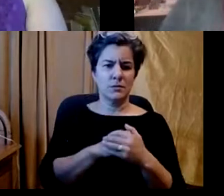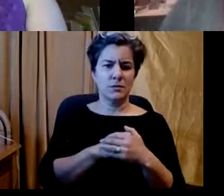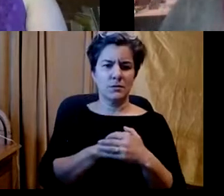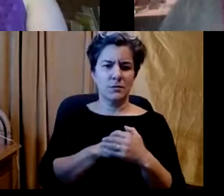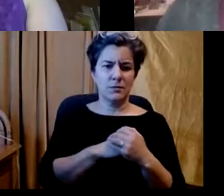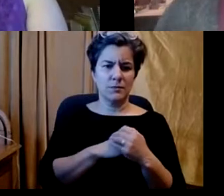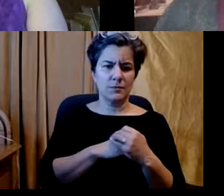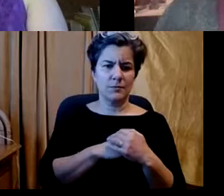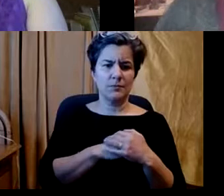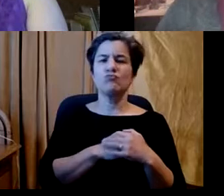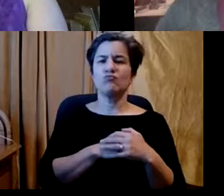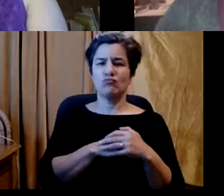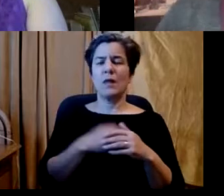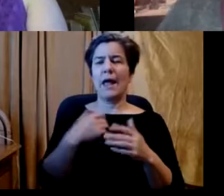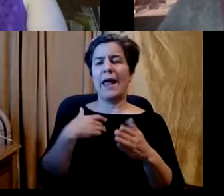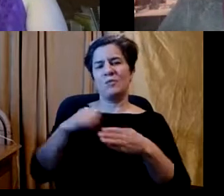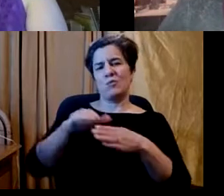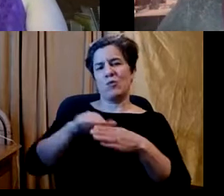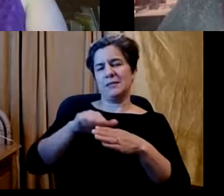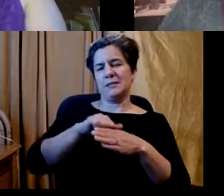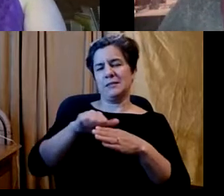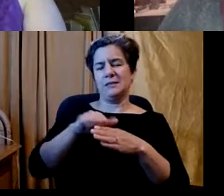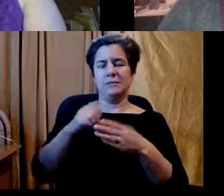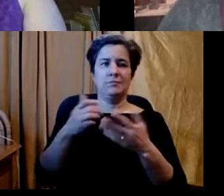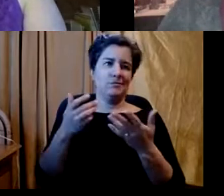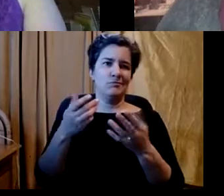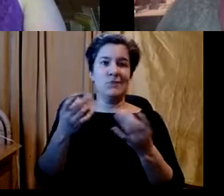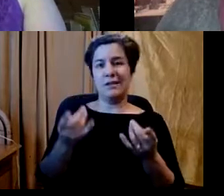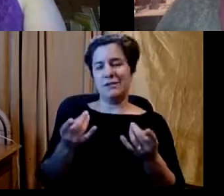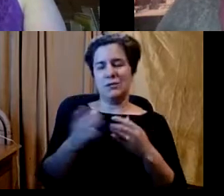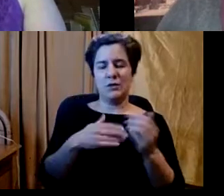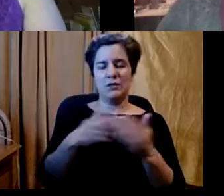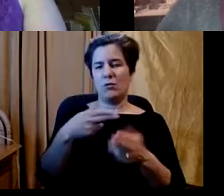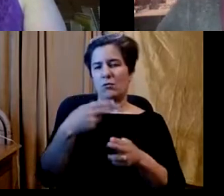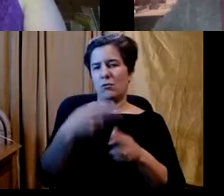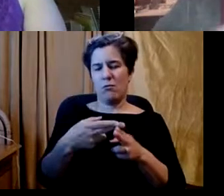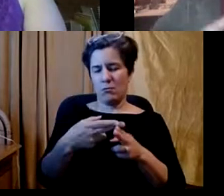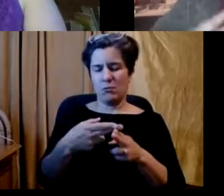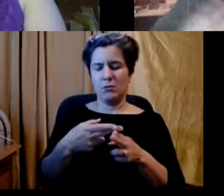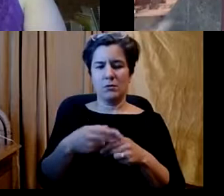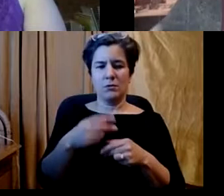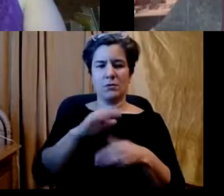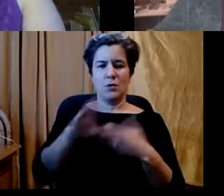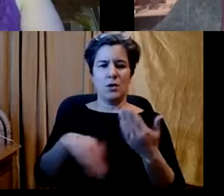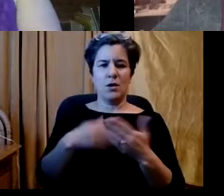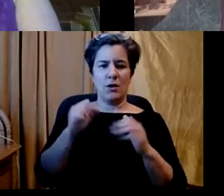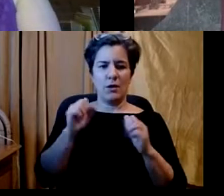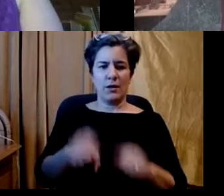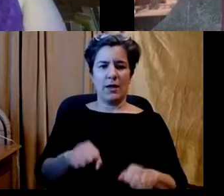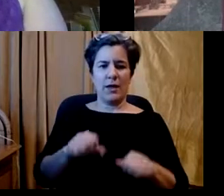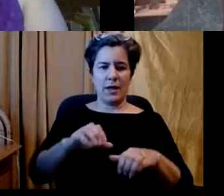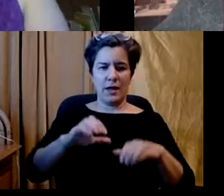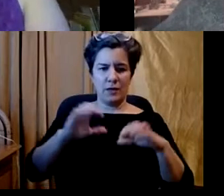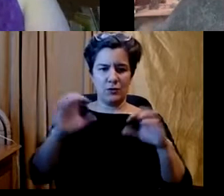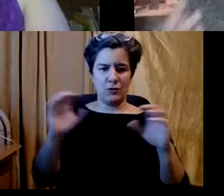little exercise, I guess I'll call it meditation, whatever you want to call it, where we can all do this together, if you like,